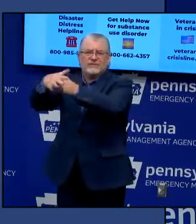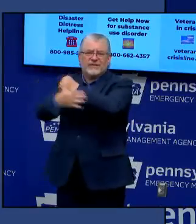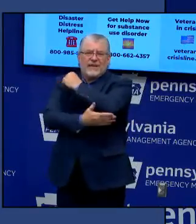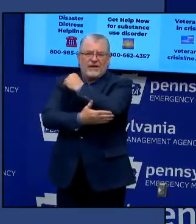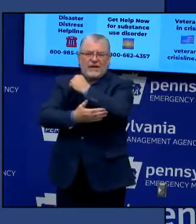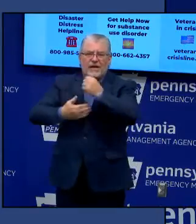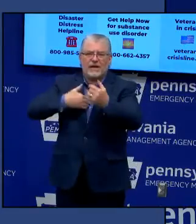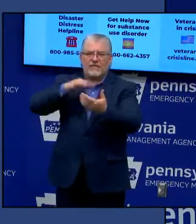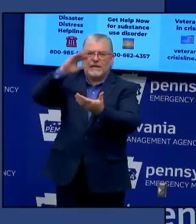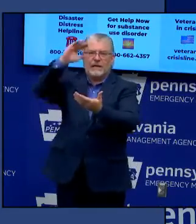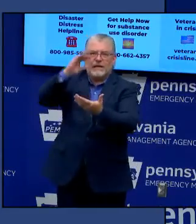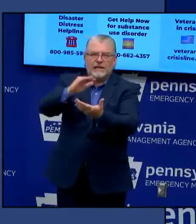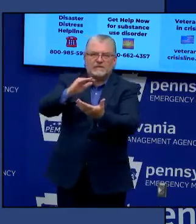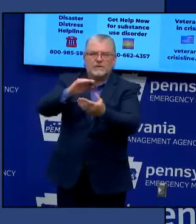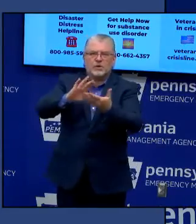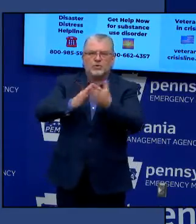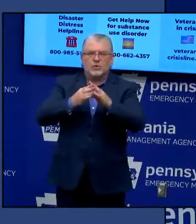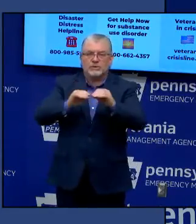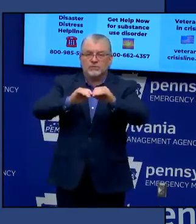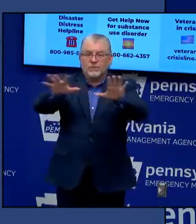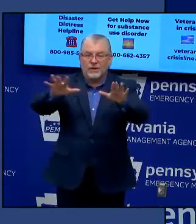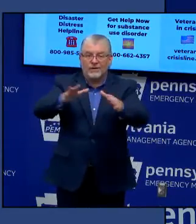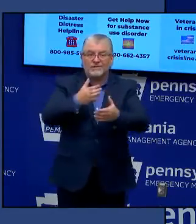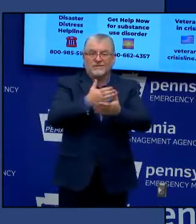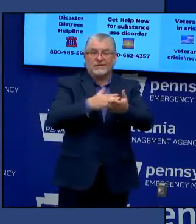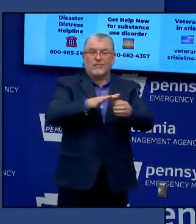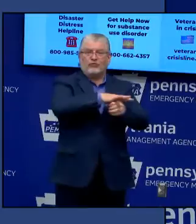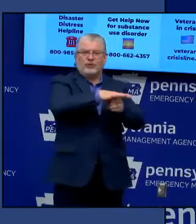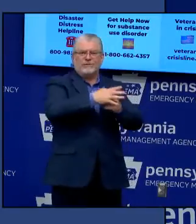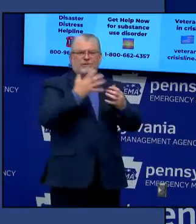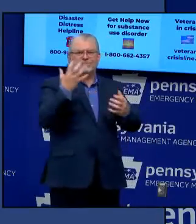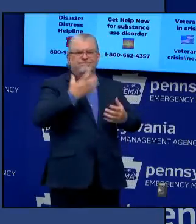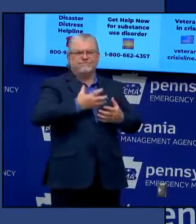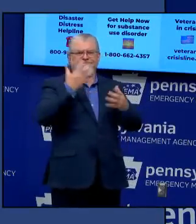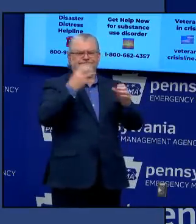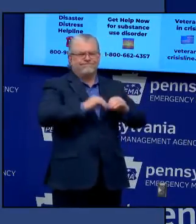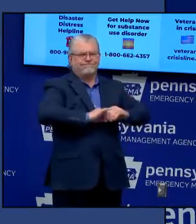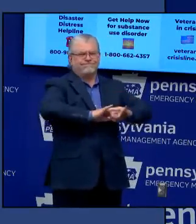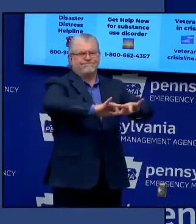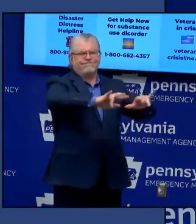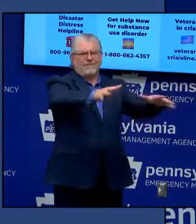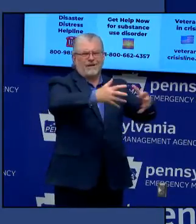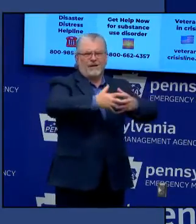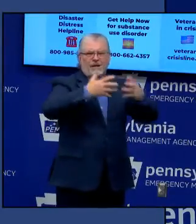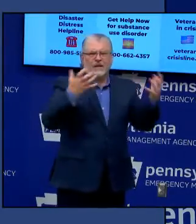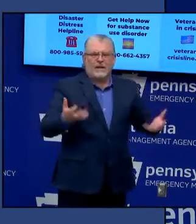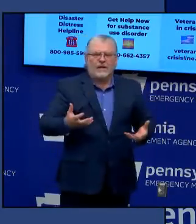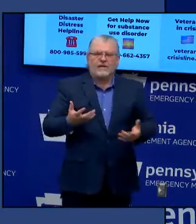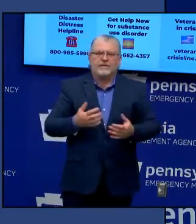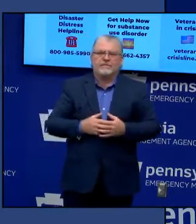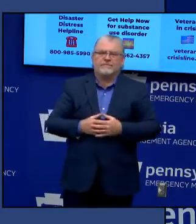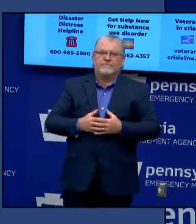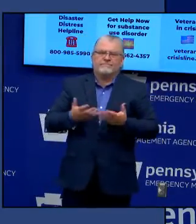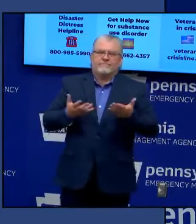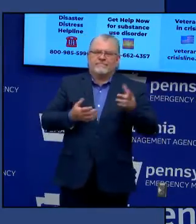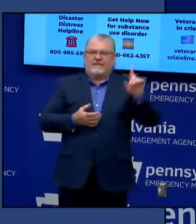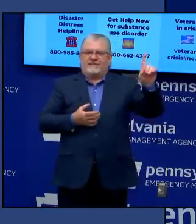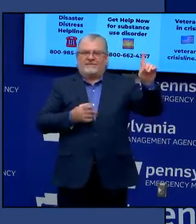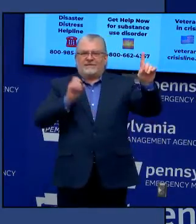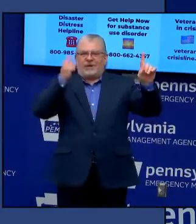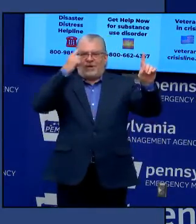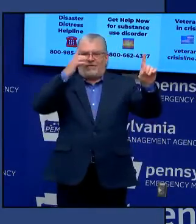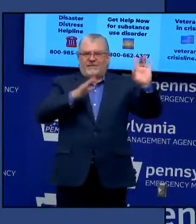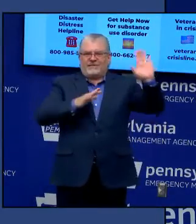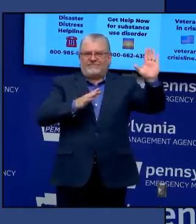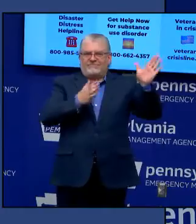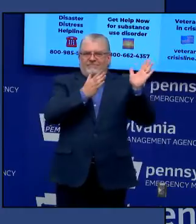spread than other regions and counties. And so that's going to form the basis of the governor's plan to go from red to yellow